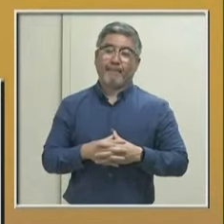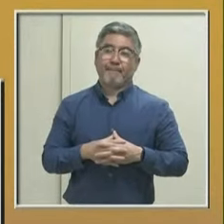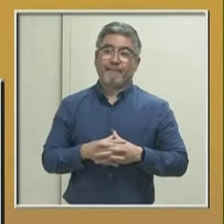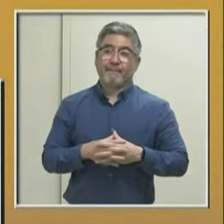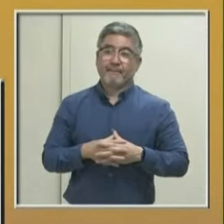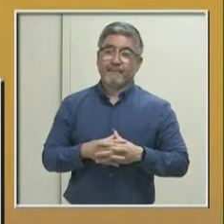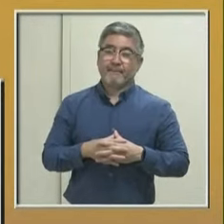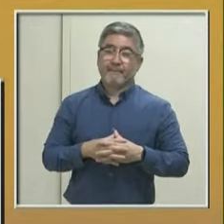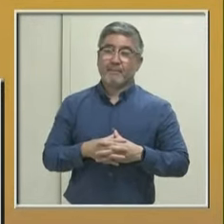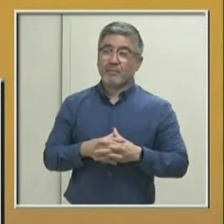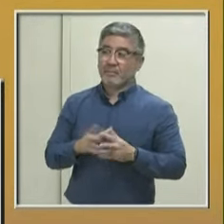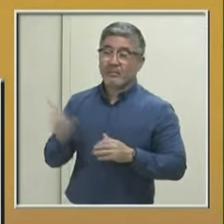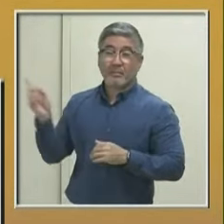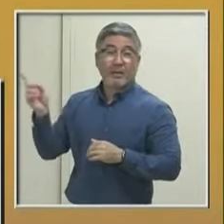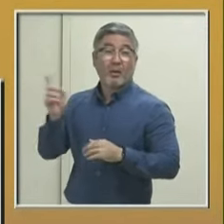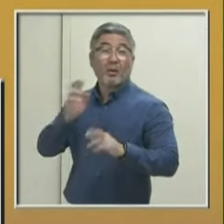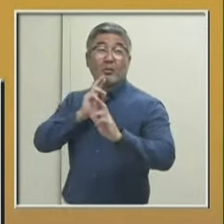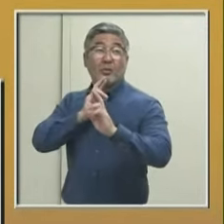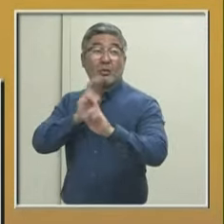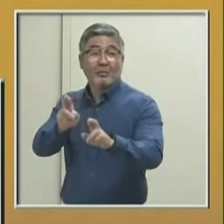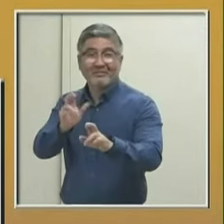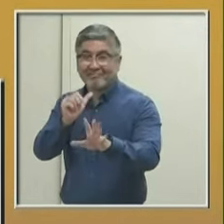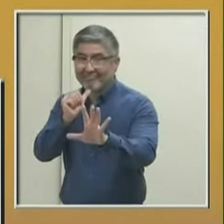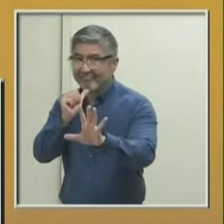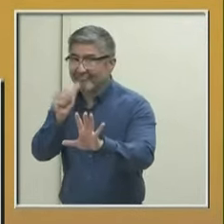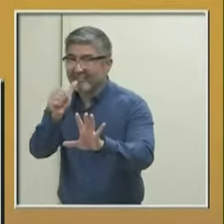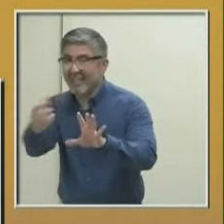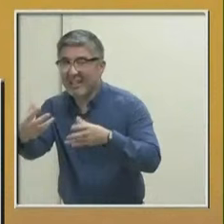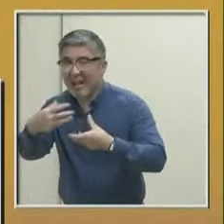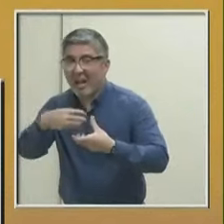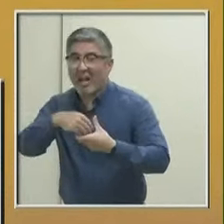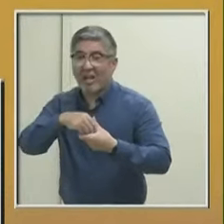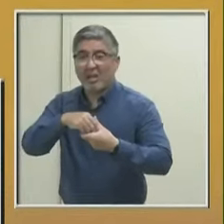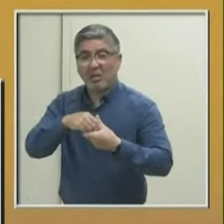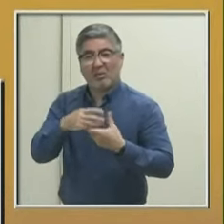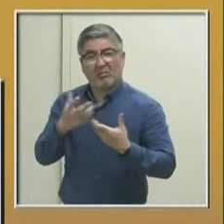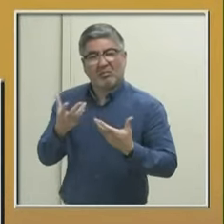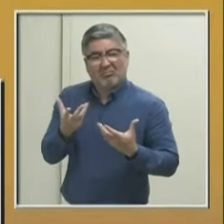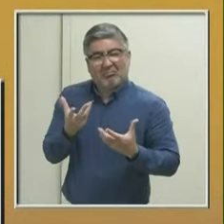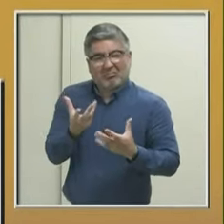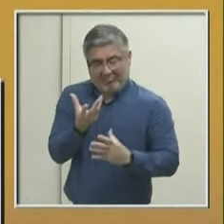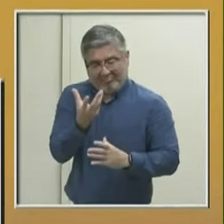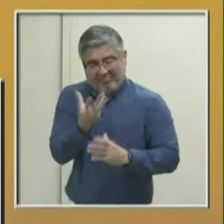what this report doesn't capture is the loss,